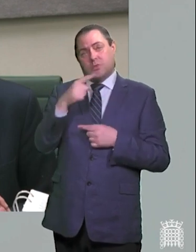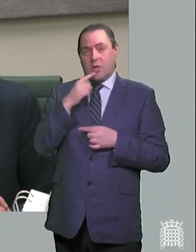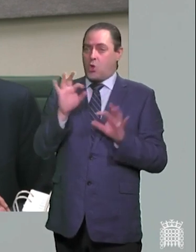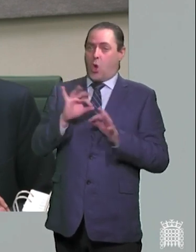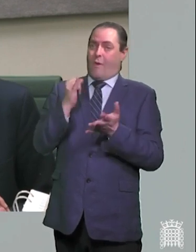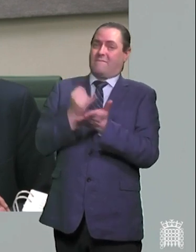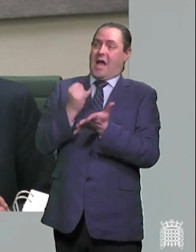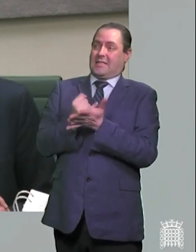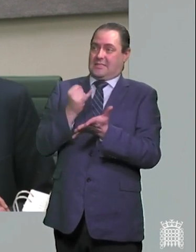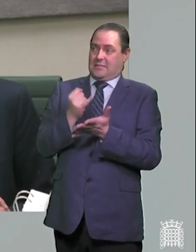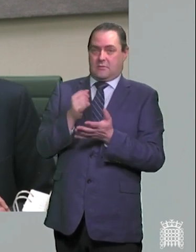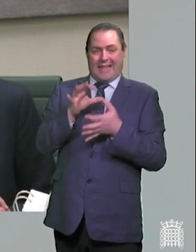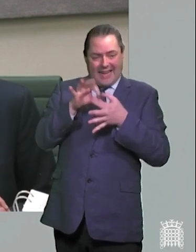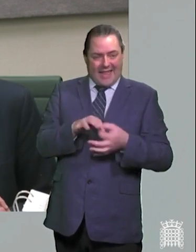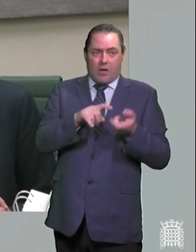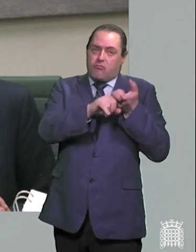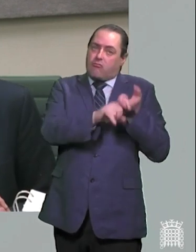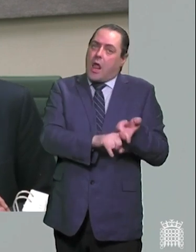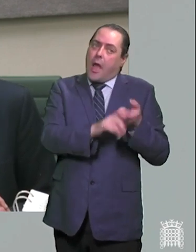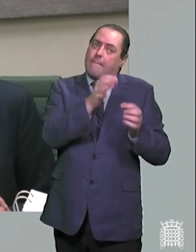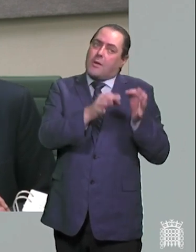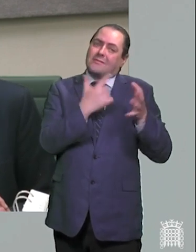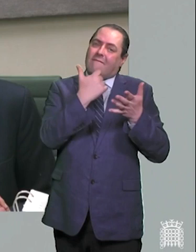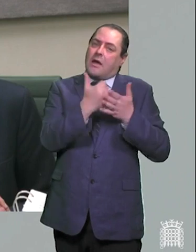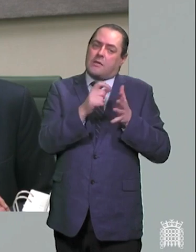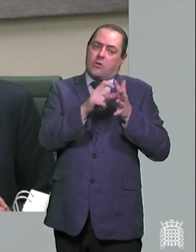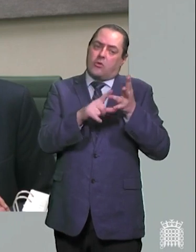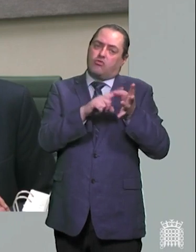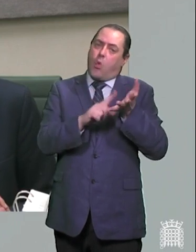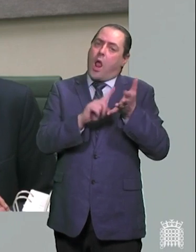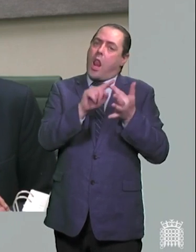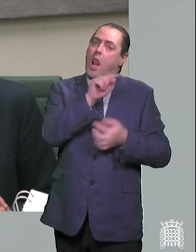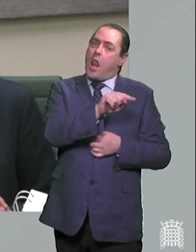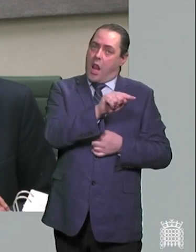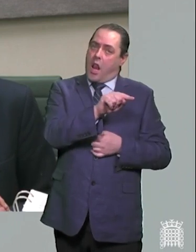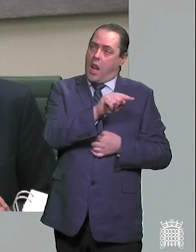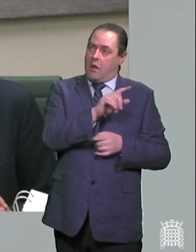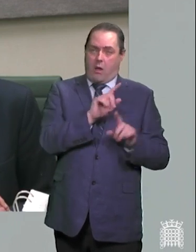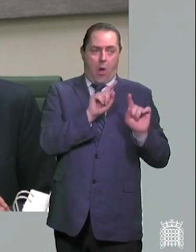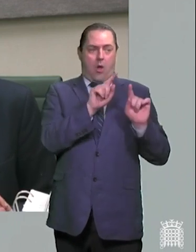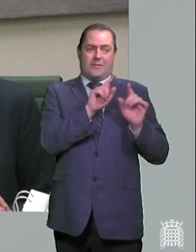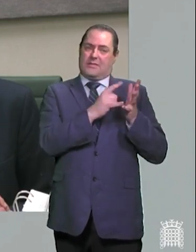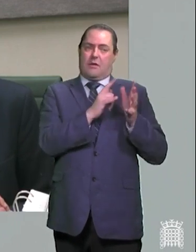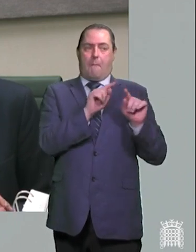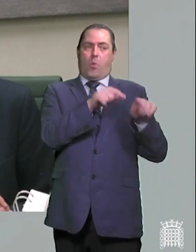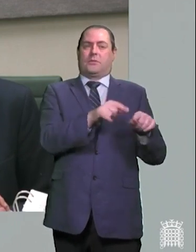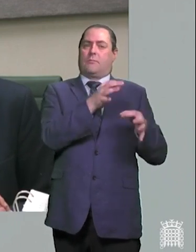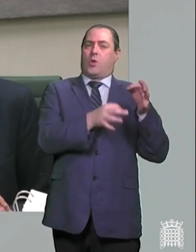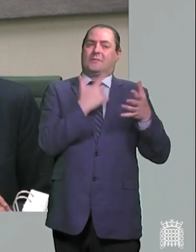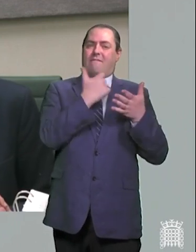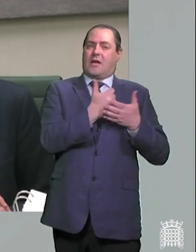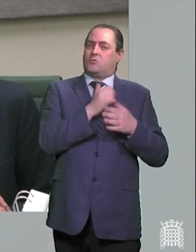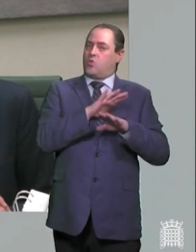in that. That is relying on the assurance of Mr. Doyle, who was an appointed political advisor, not